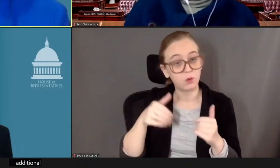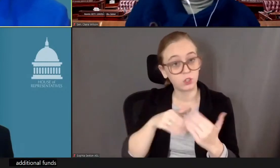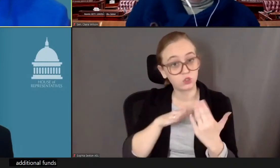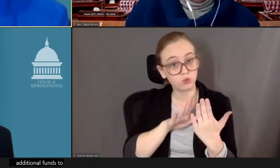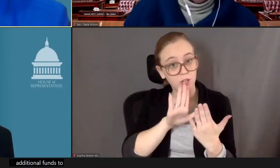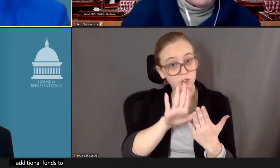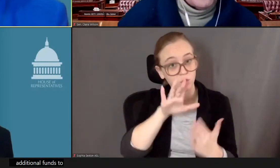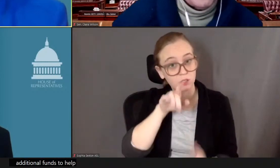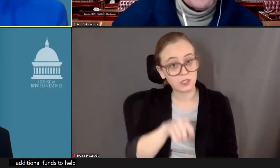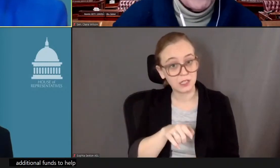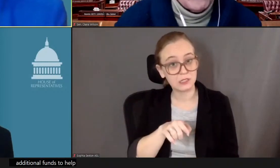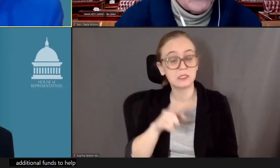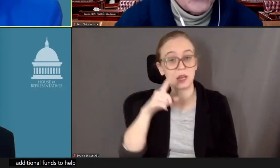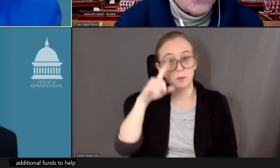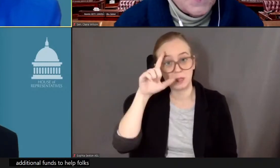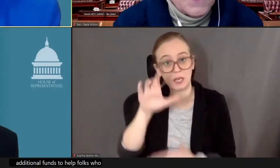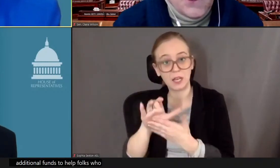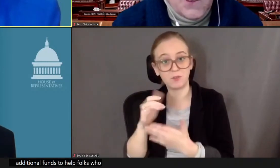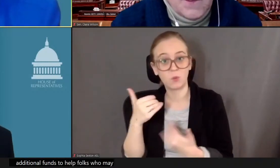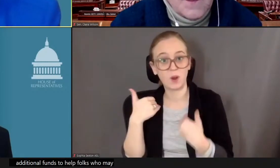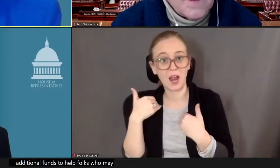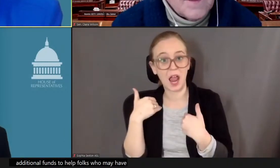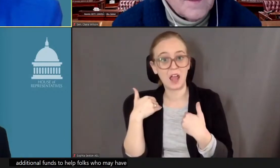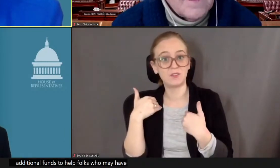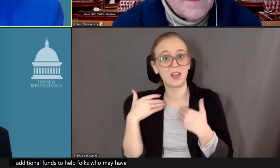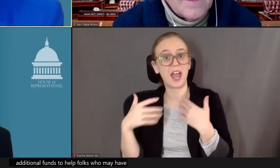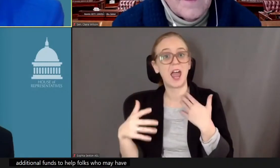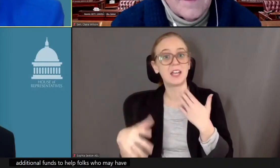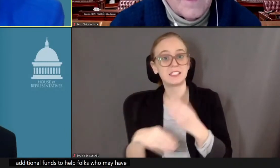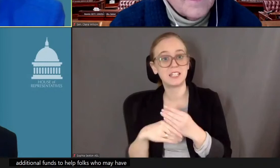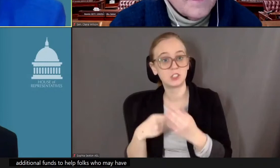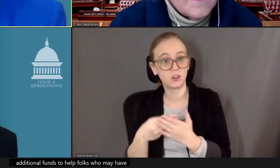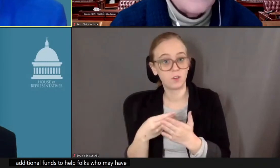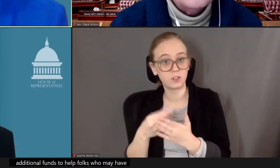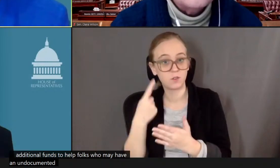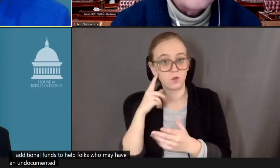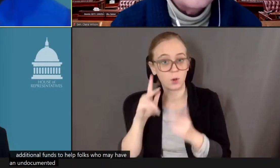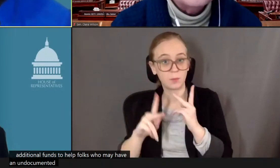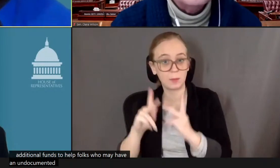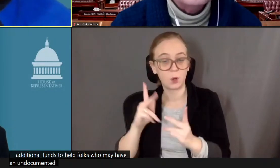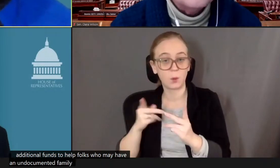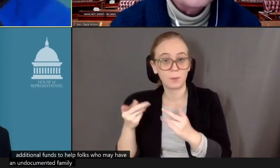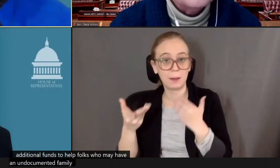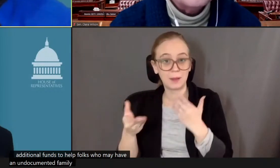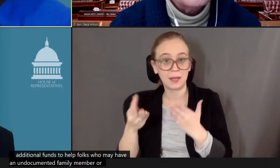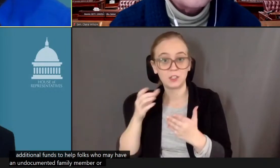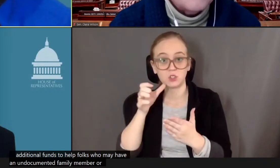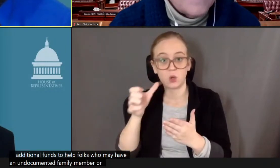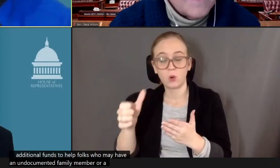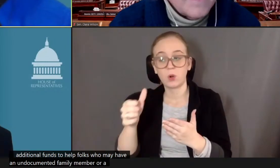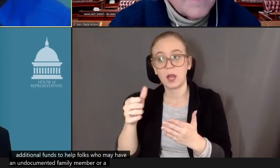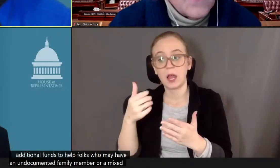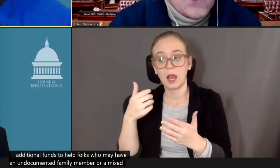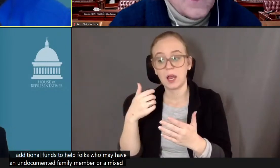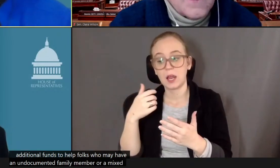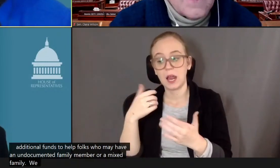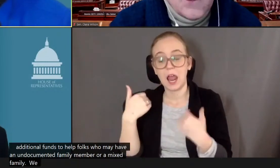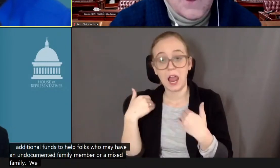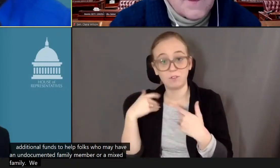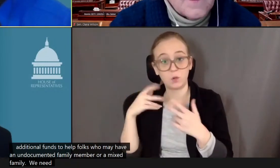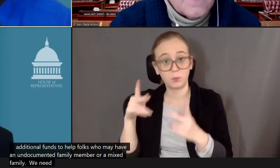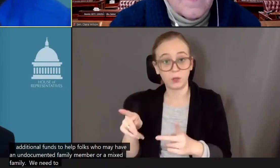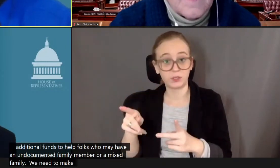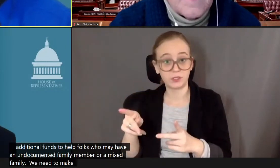who may have an undocumented family member or a mixed family. We need to make sure that folks